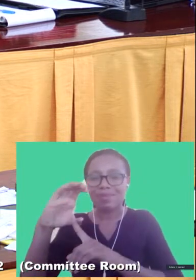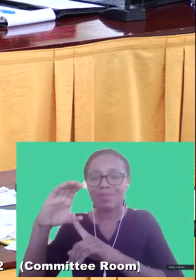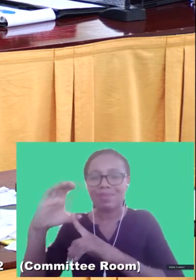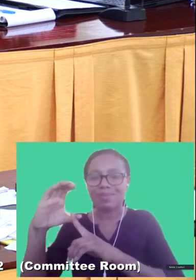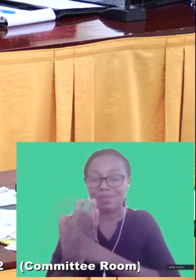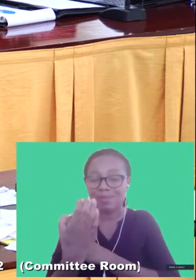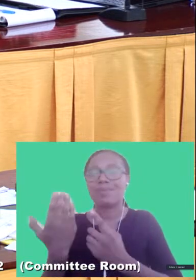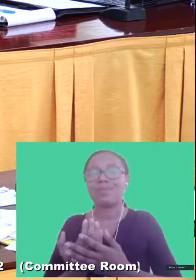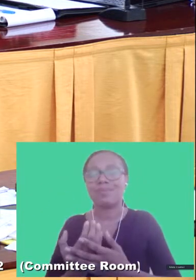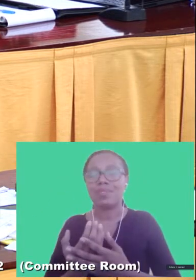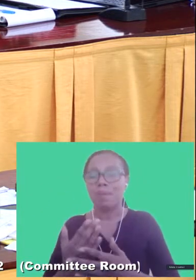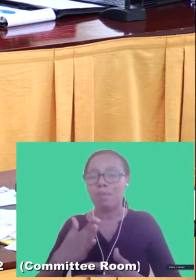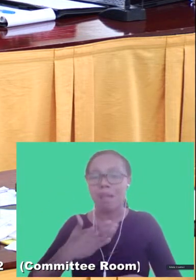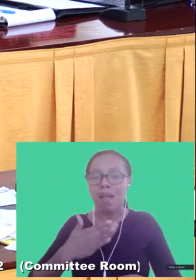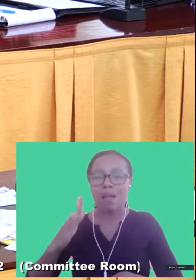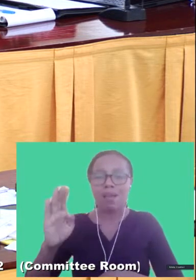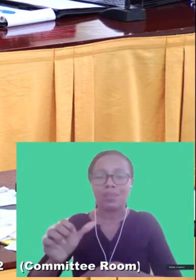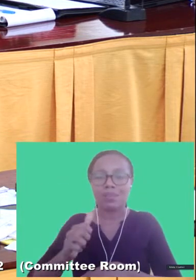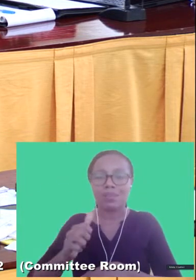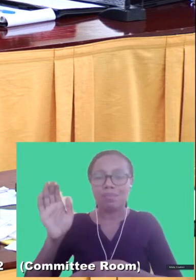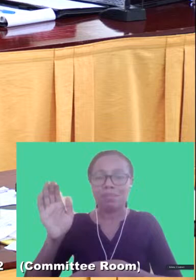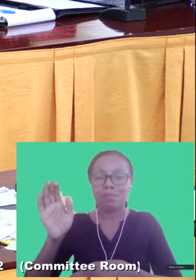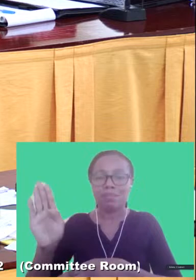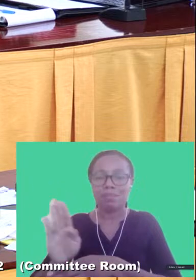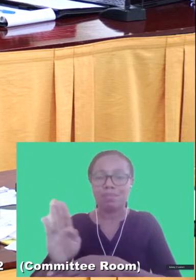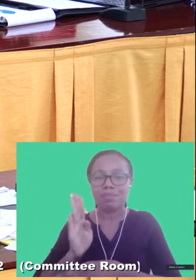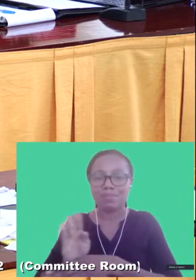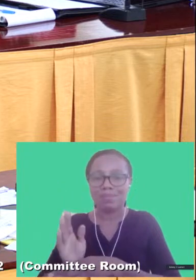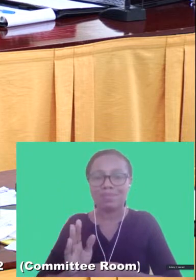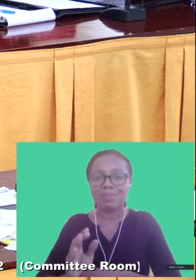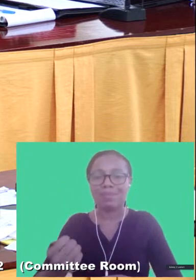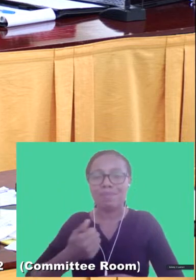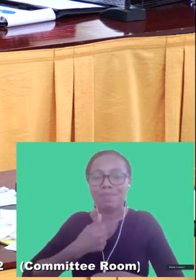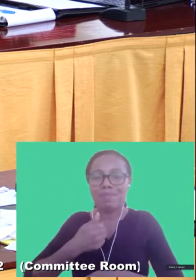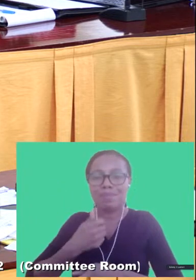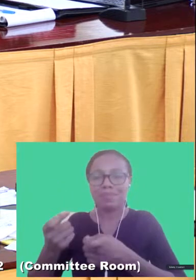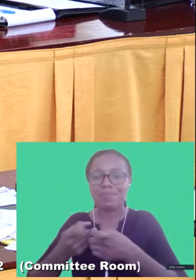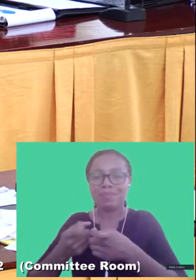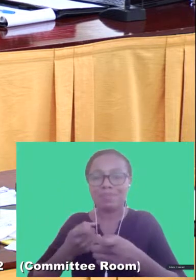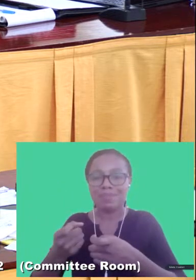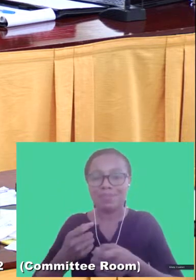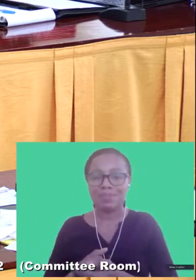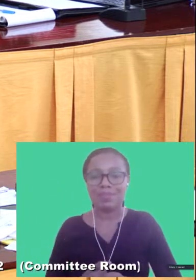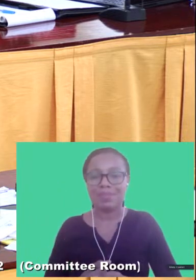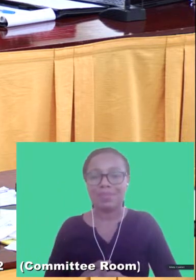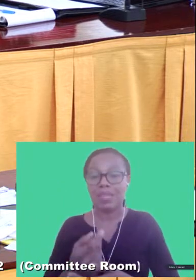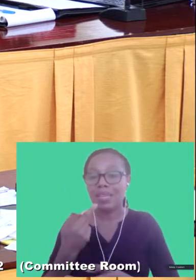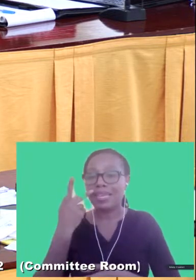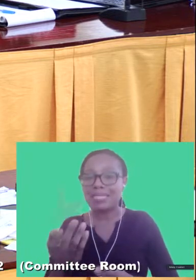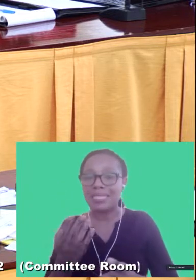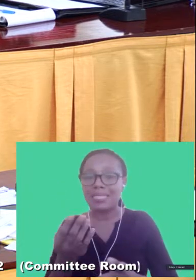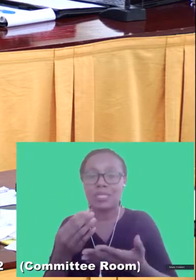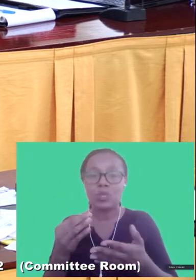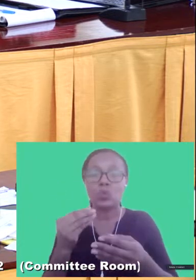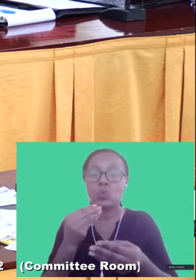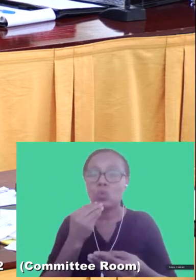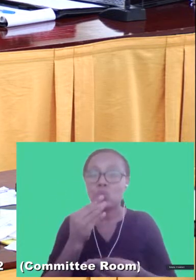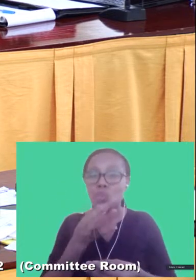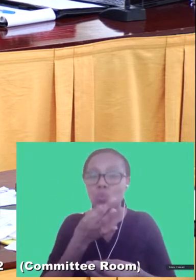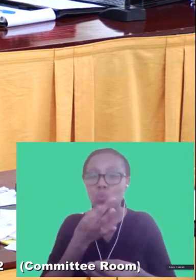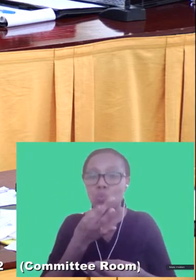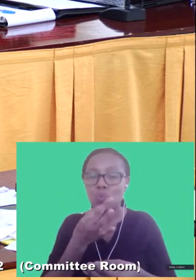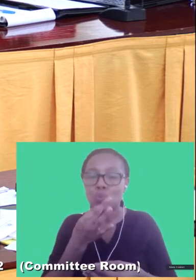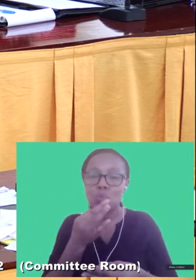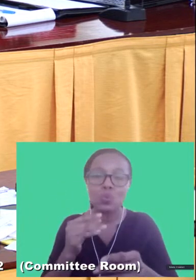return to significant economic activity as effectively and as quickly as is possible. Obviously, ma'am, the